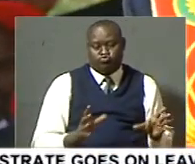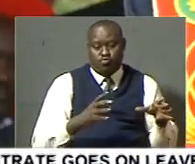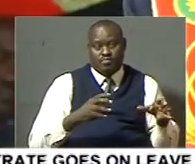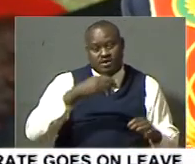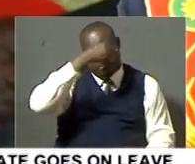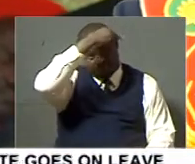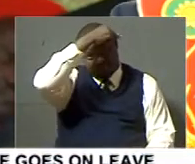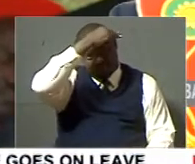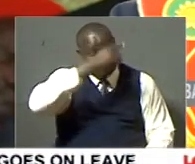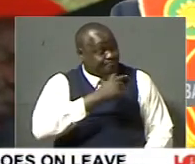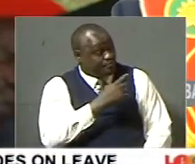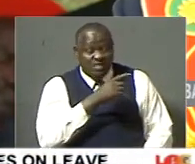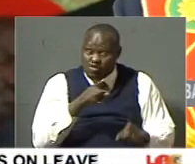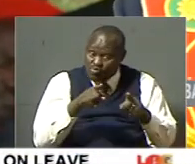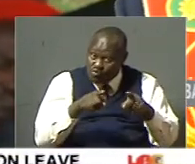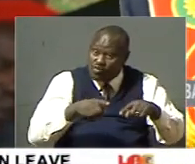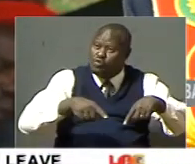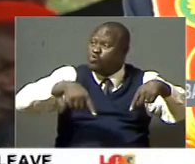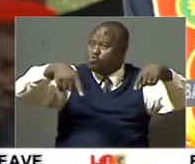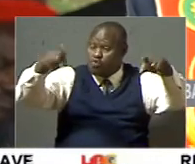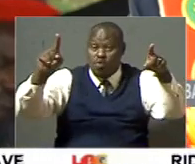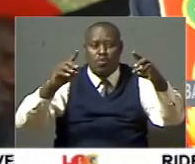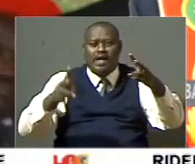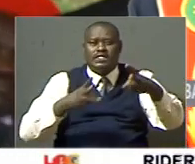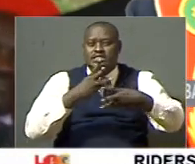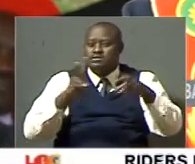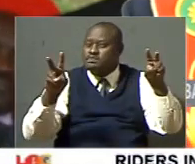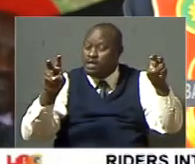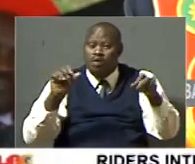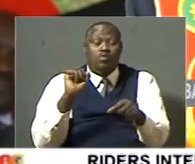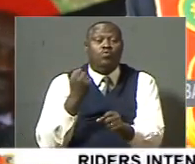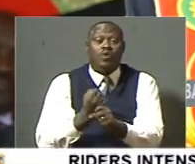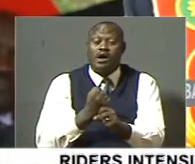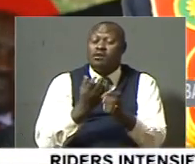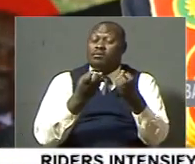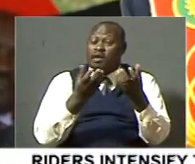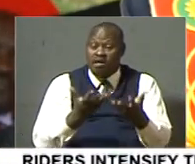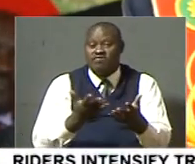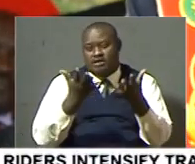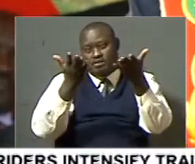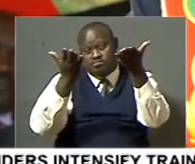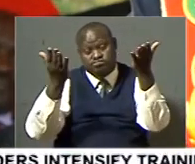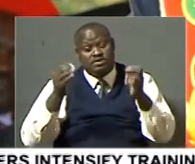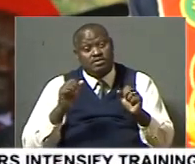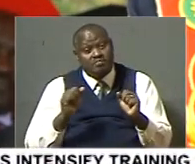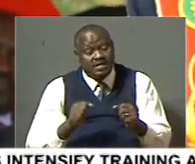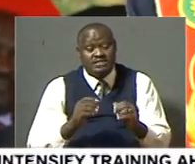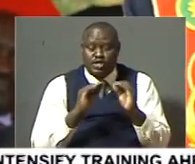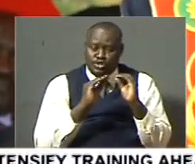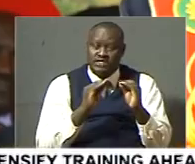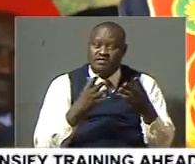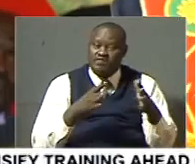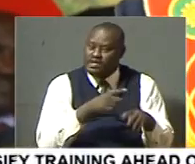are going out to the world, which expects a lot from you. We have trained you to be